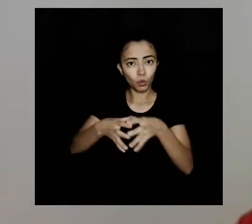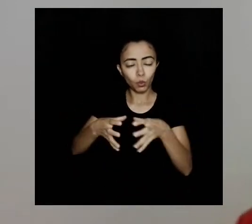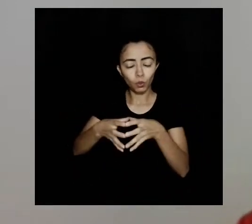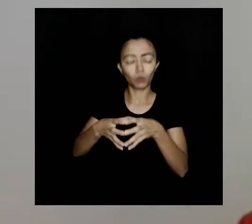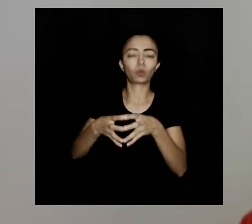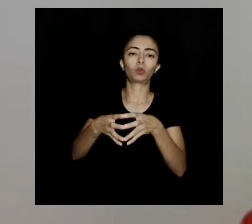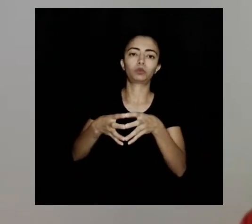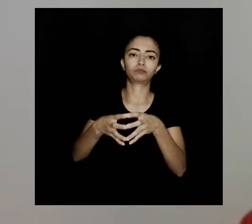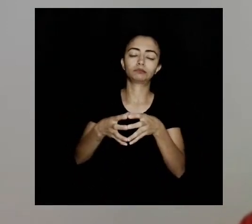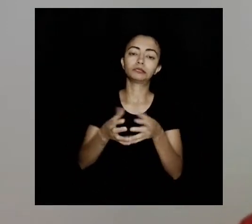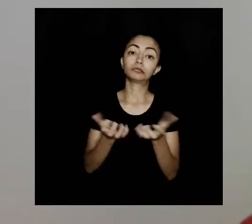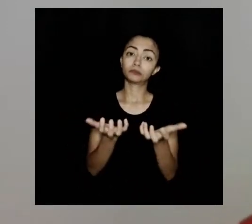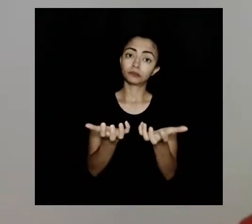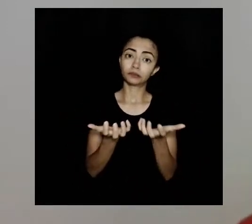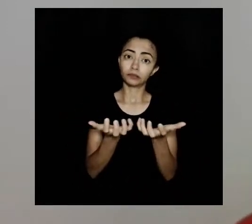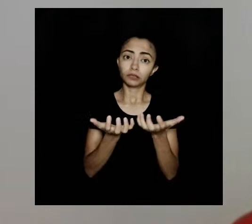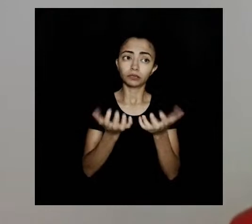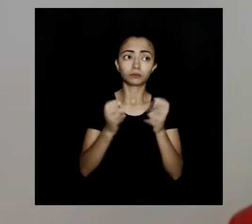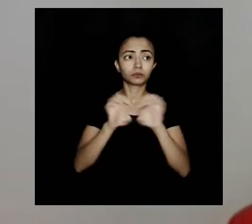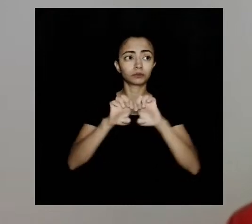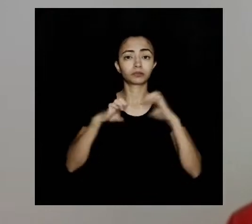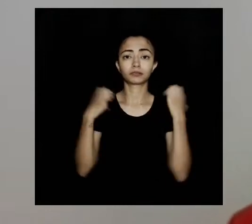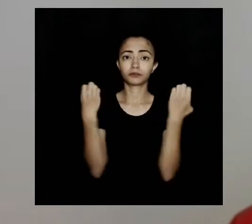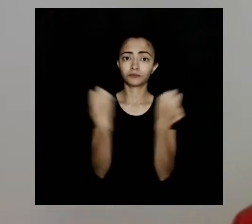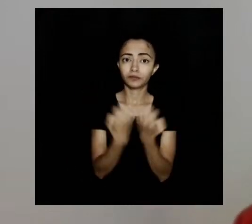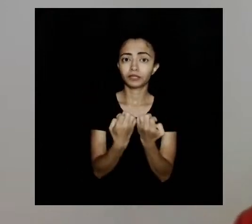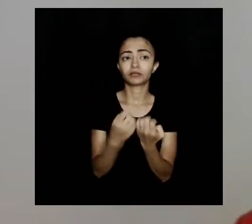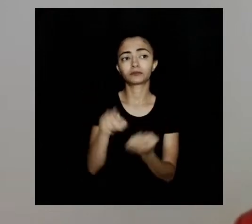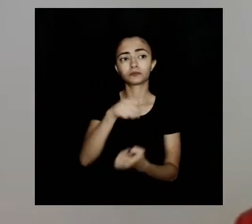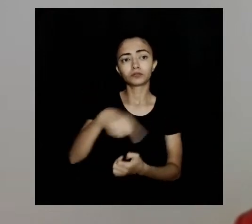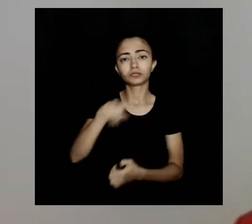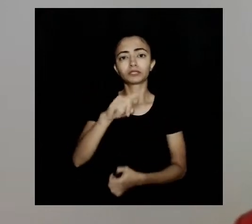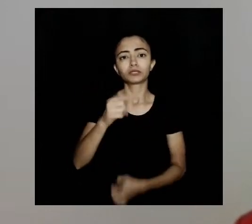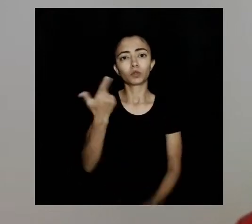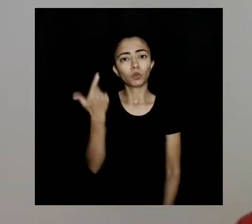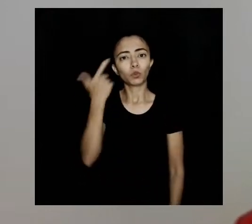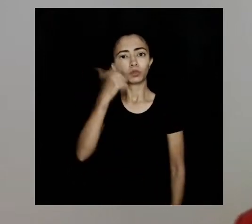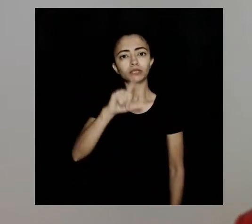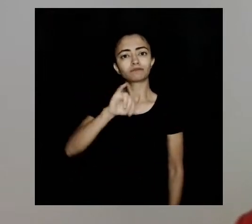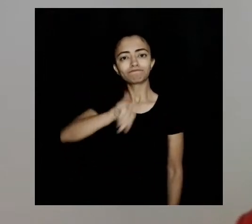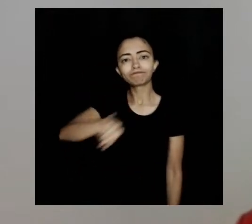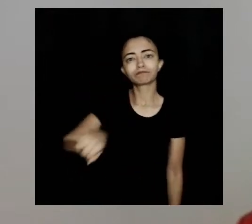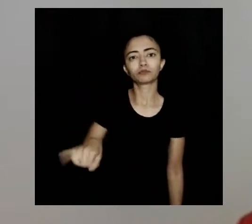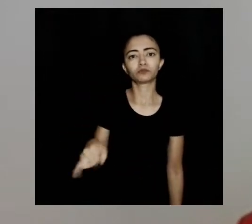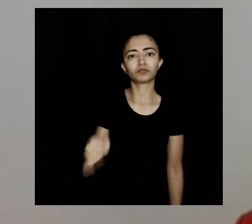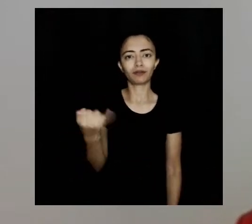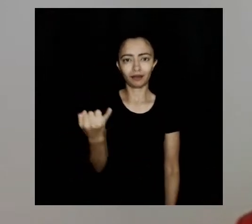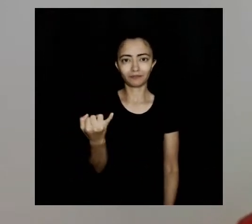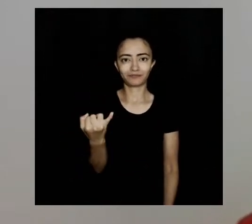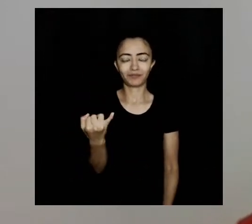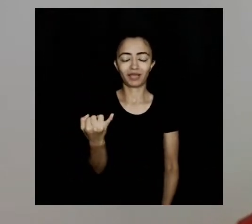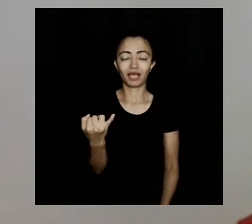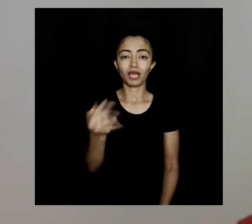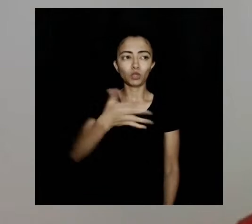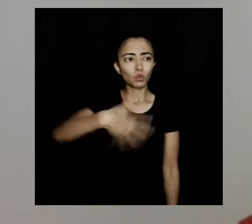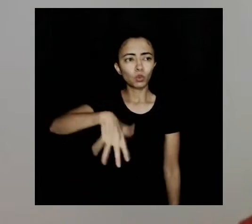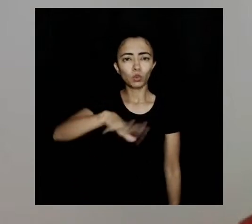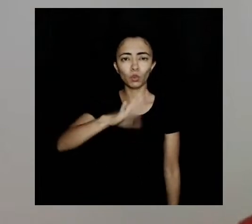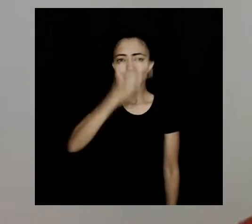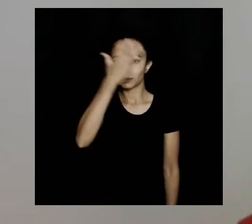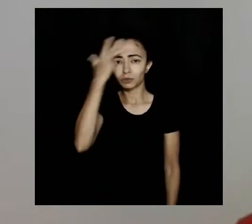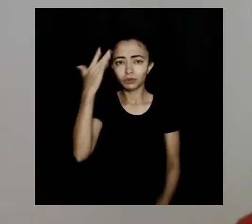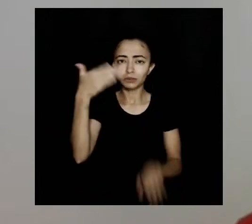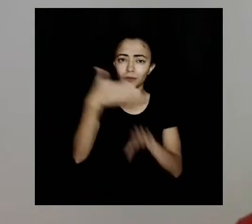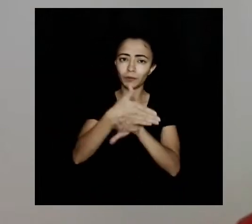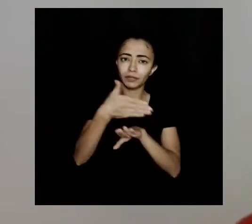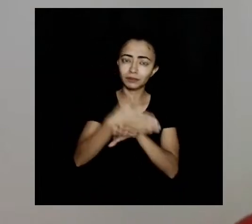network wish that this event is of great use to everyone who is here connected with us. We